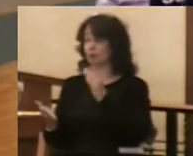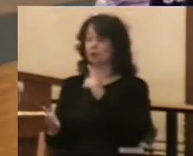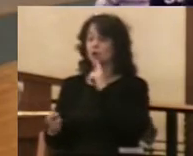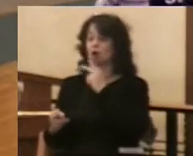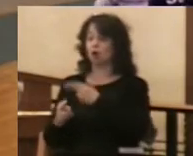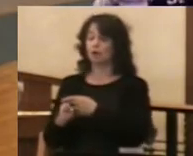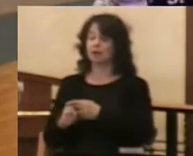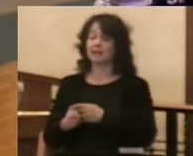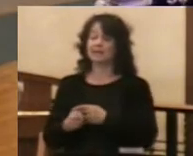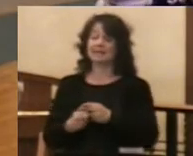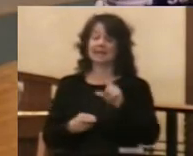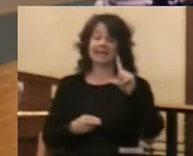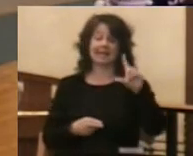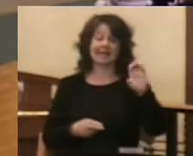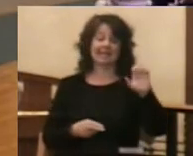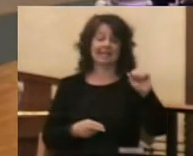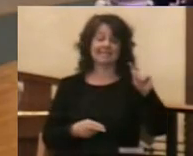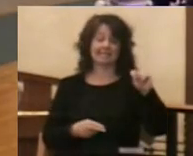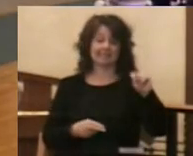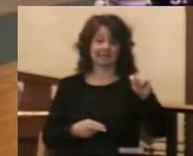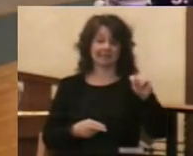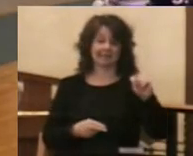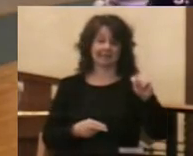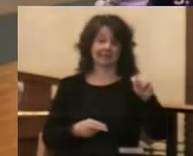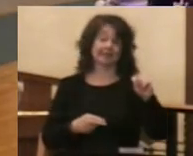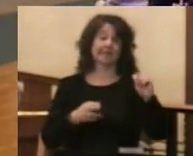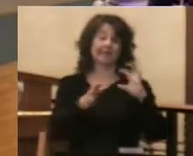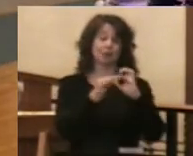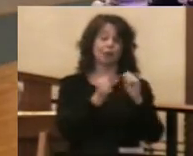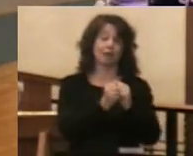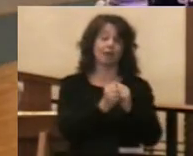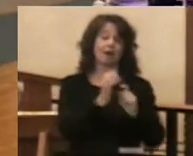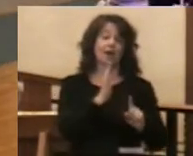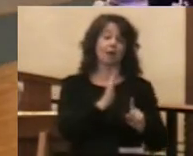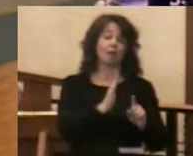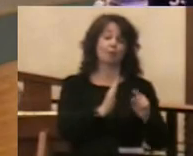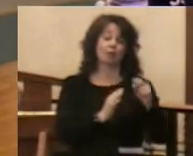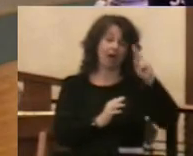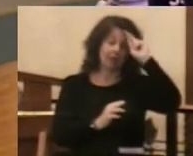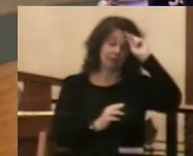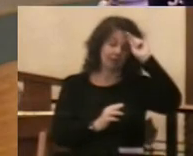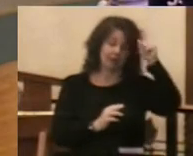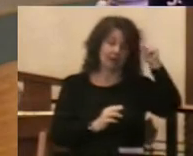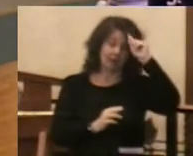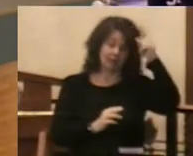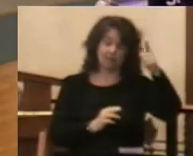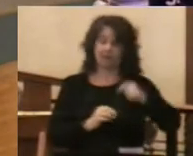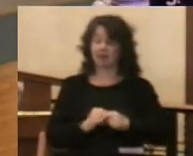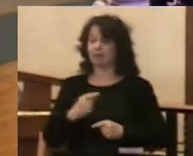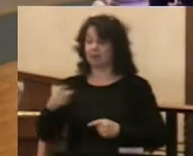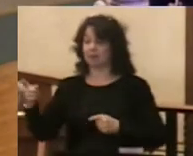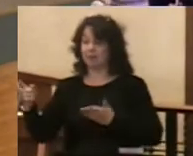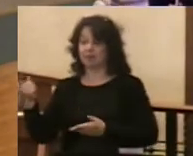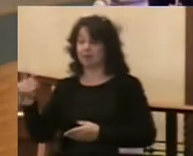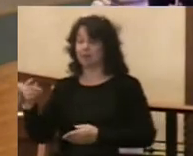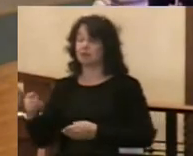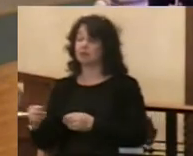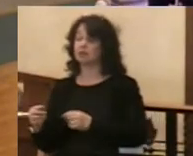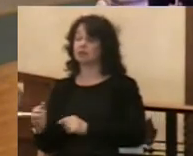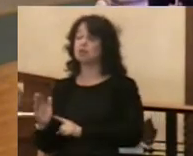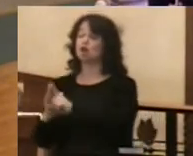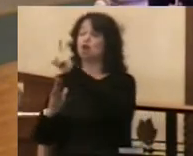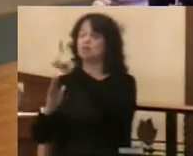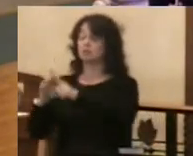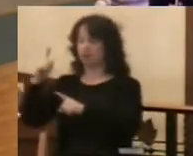height. And some out here would be called the greatest by height. Well, how many of you